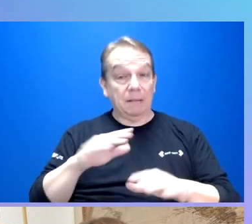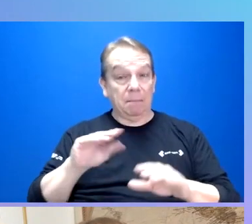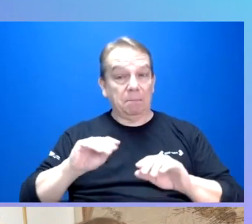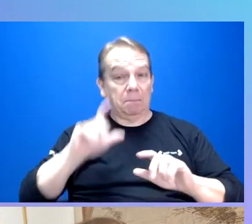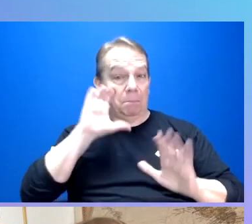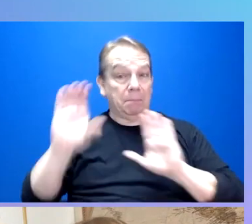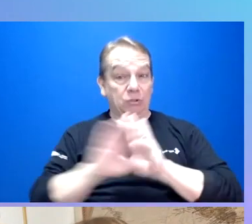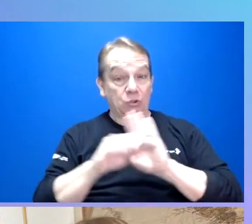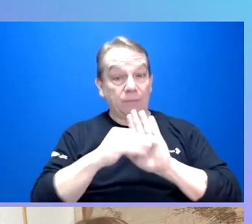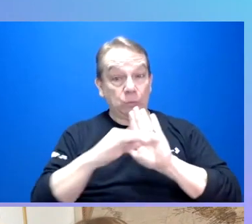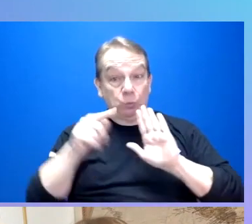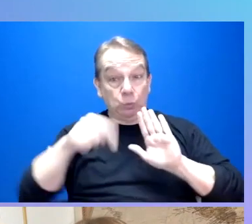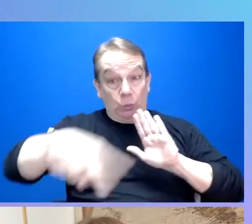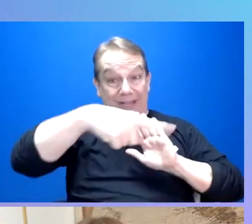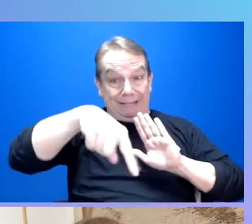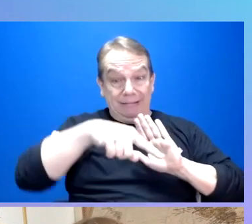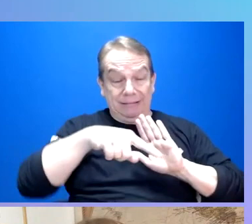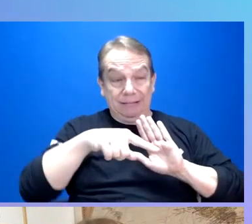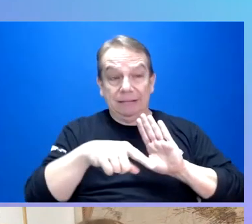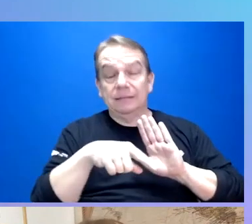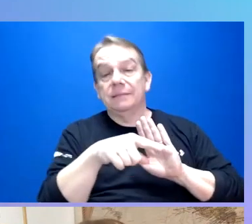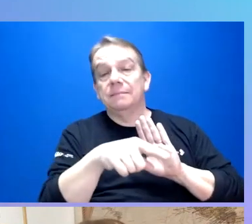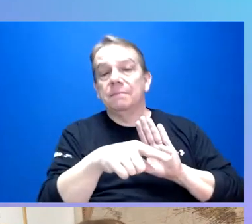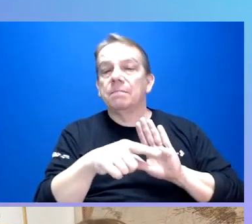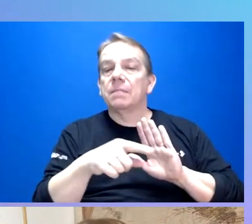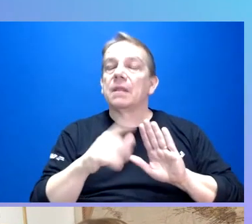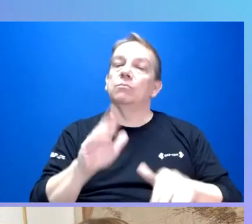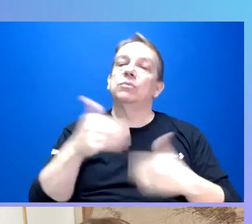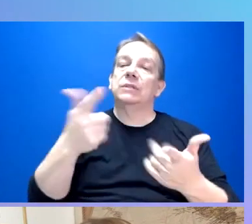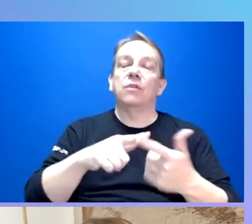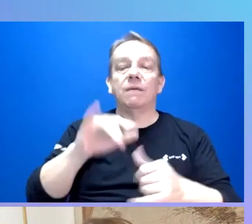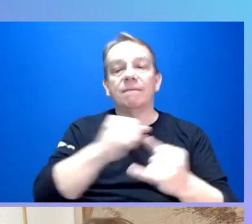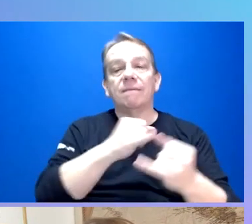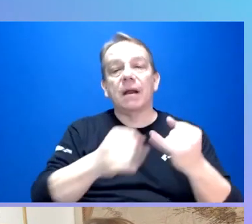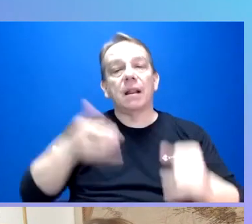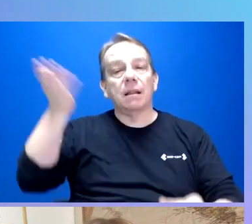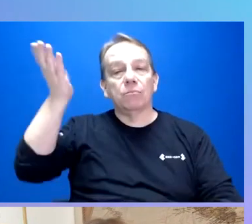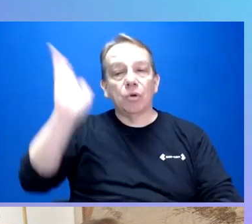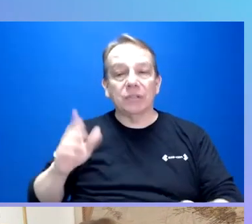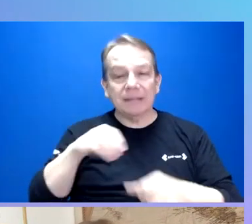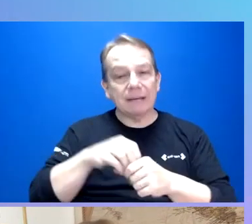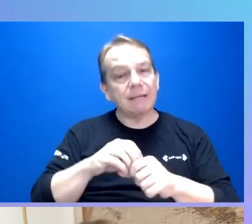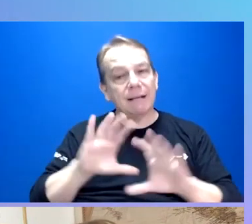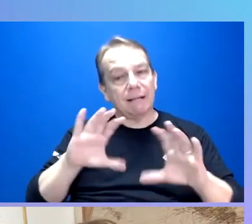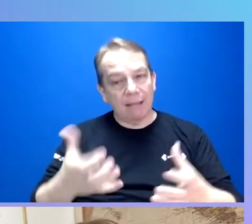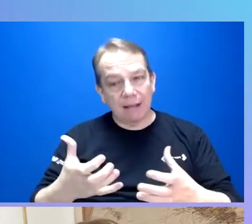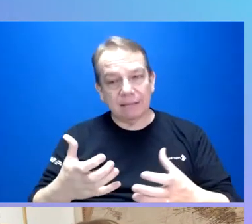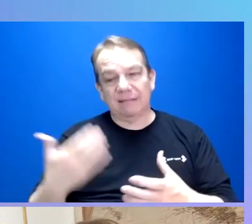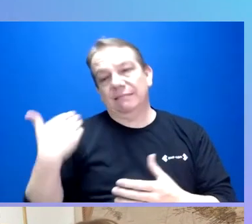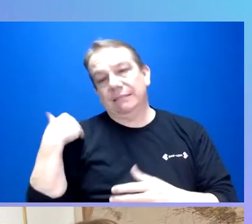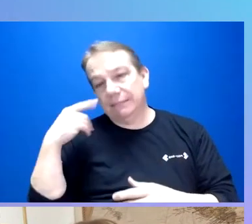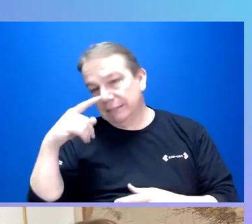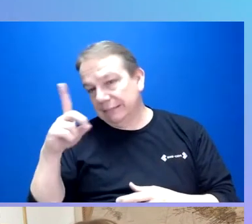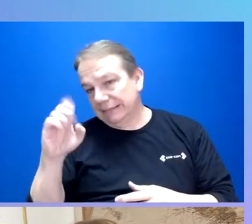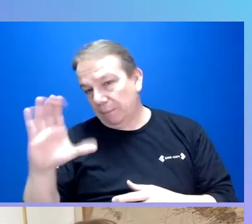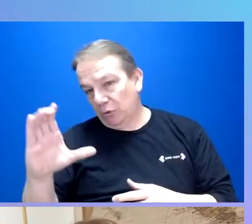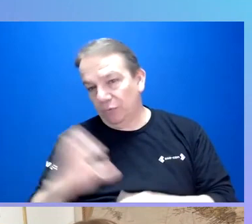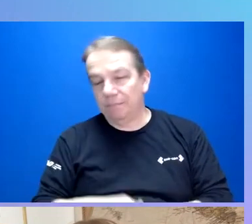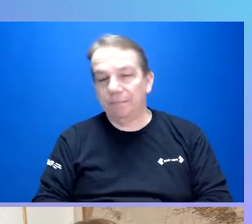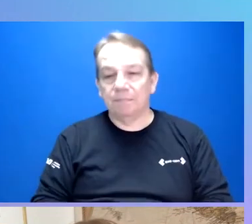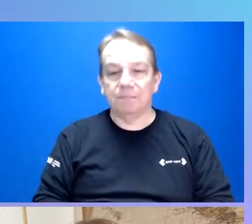a group of students presenting their final projects in the multisensory design class this past December.